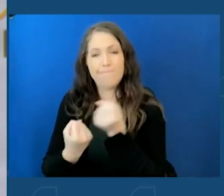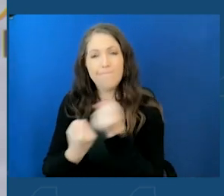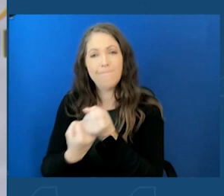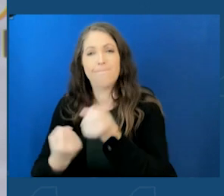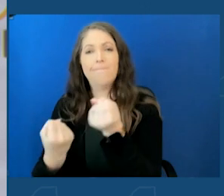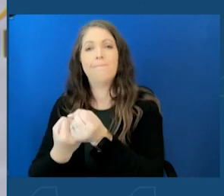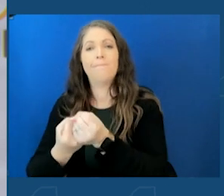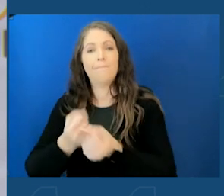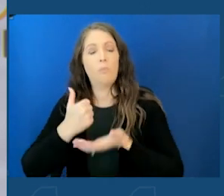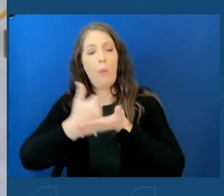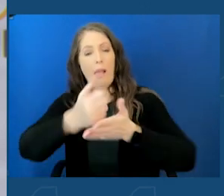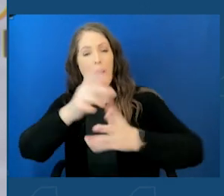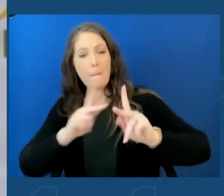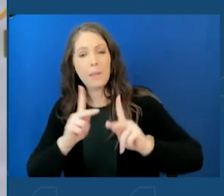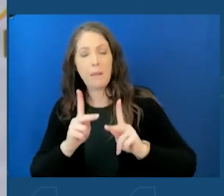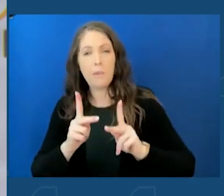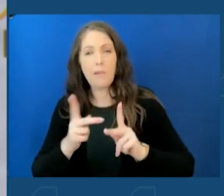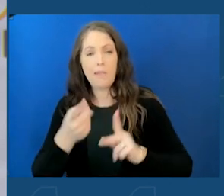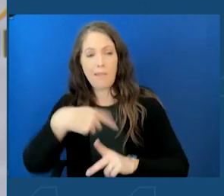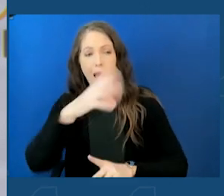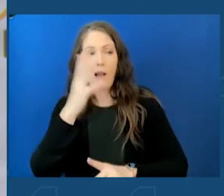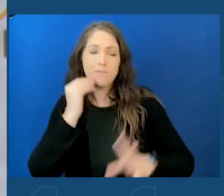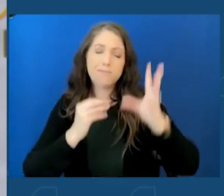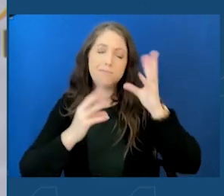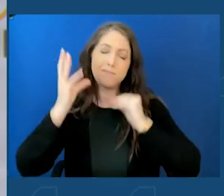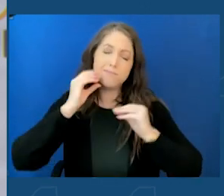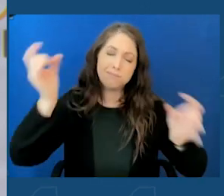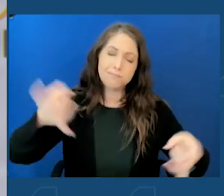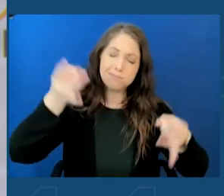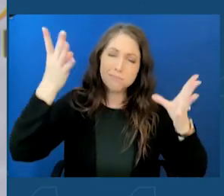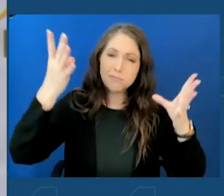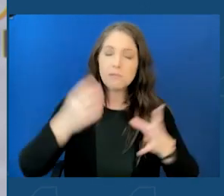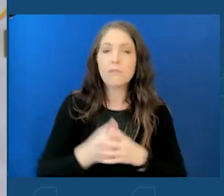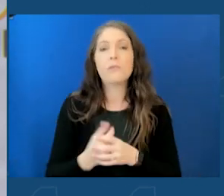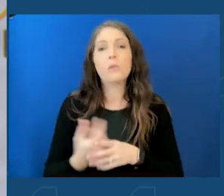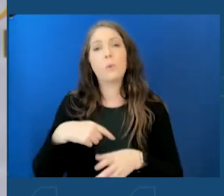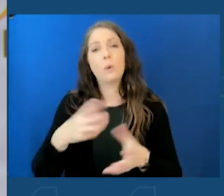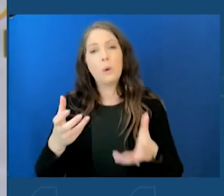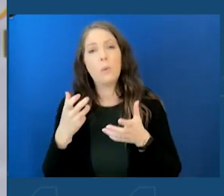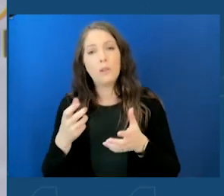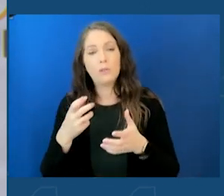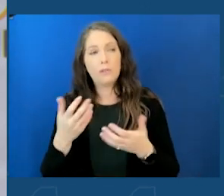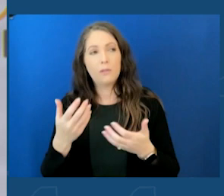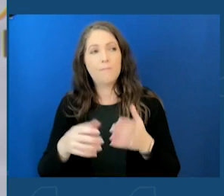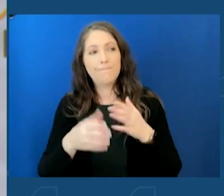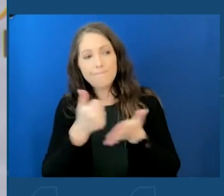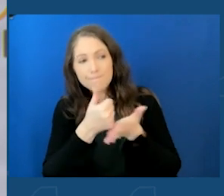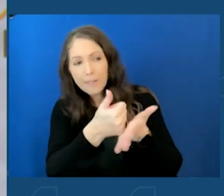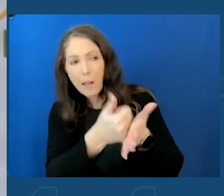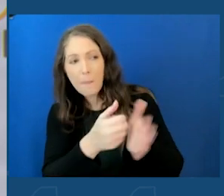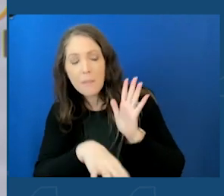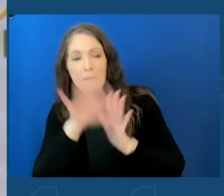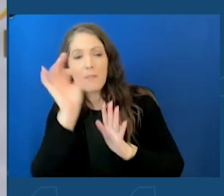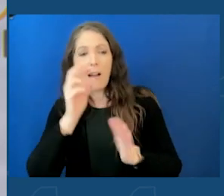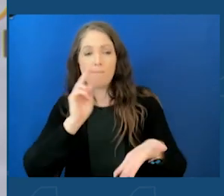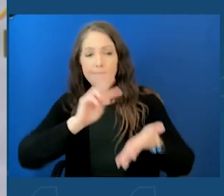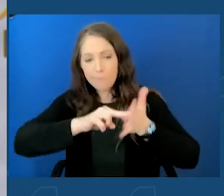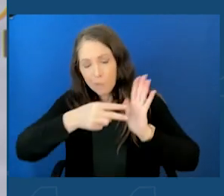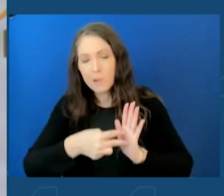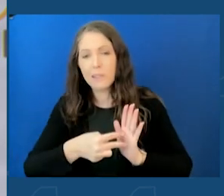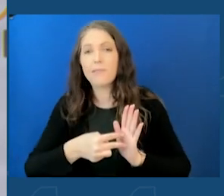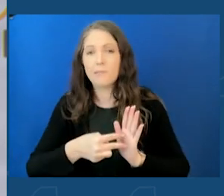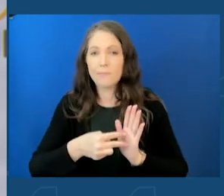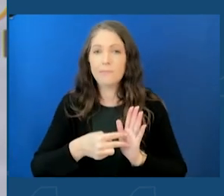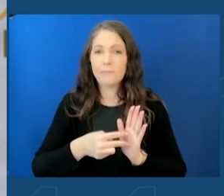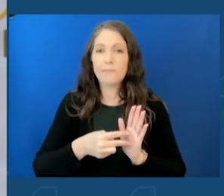us want to find ourselves in. Having that empathy, that sense of purpose that a governor can convey, but also the people on the ground here